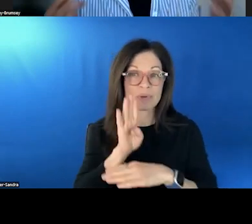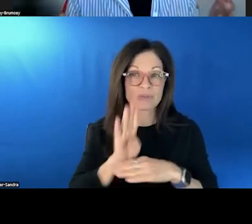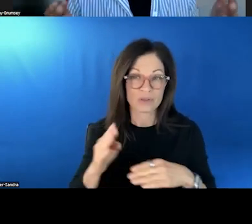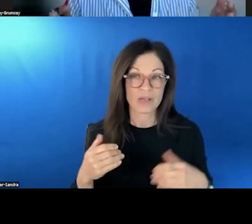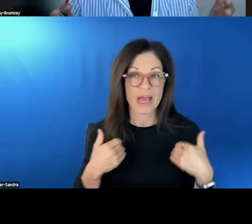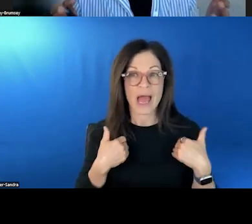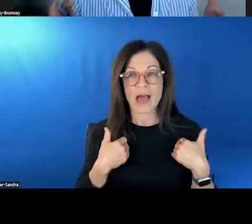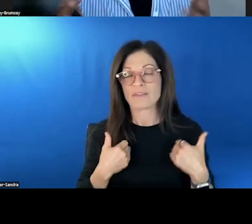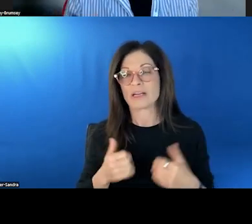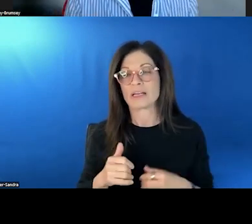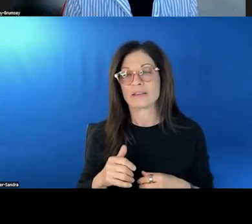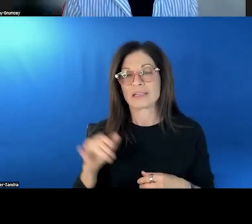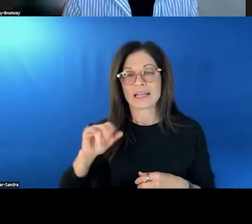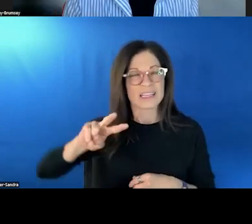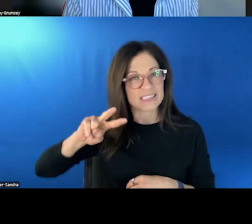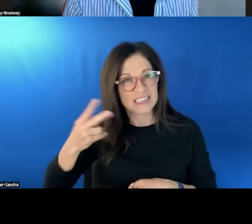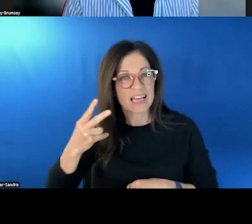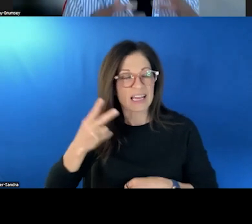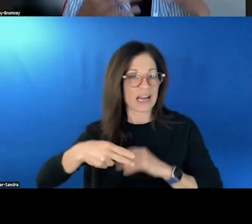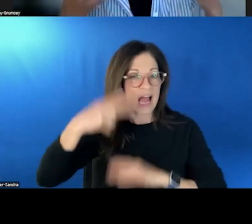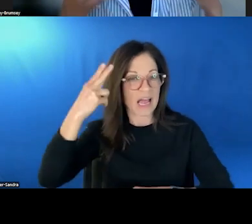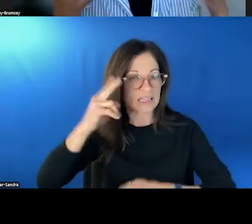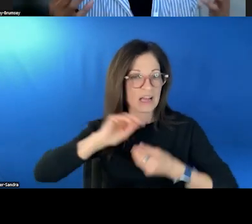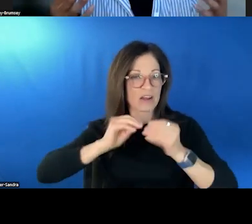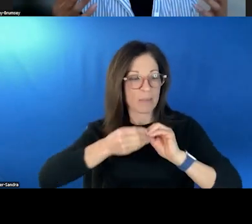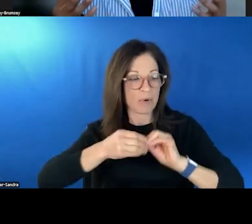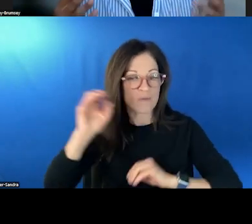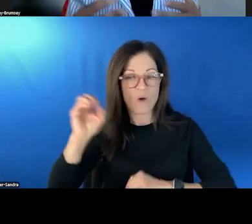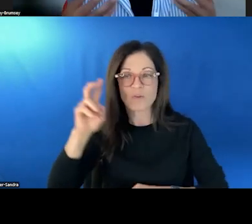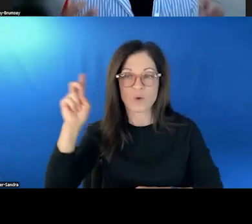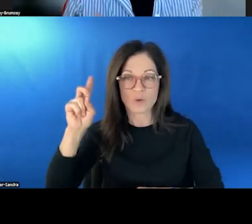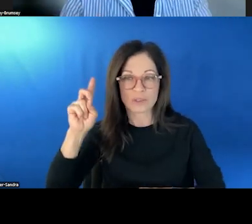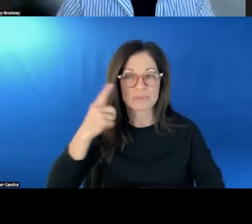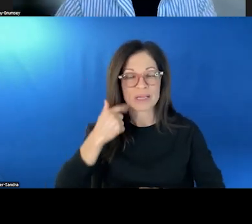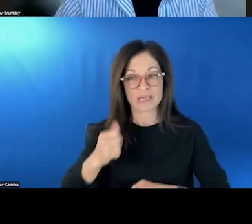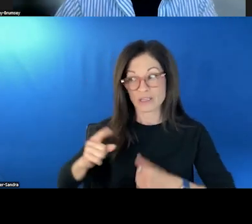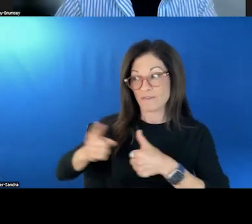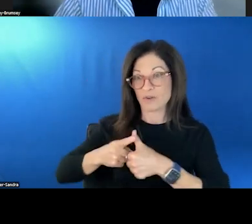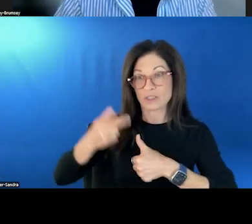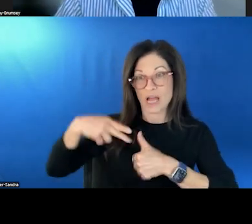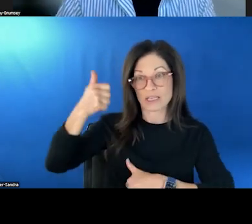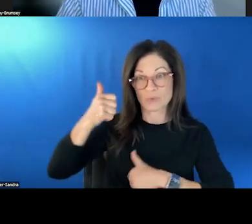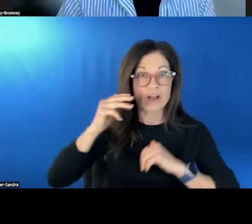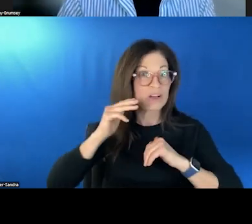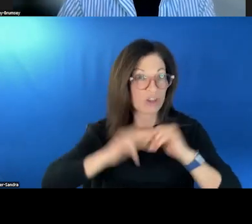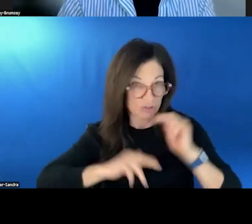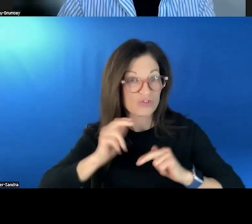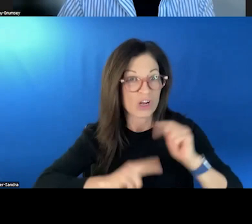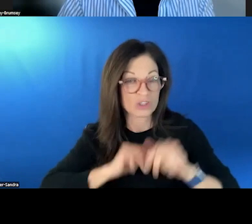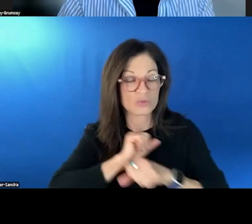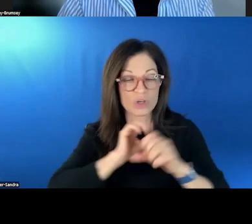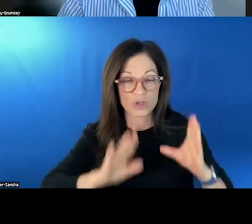second highest rate of overdoses compared to other industries. The first highest was construction. So